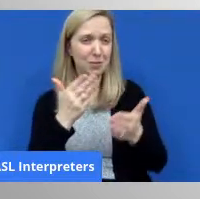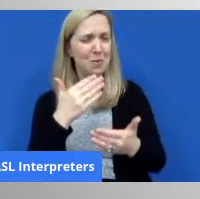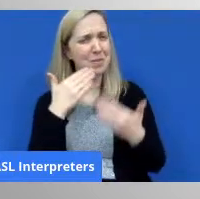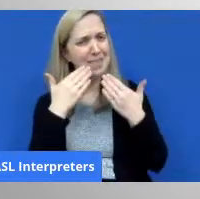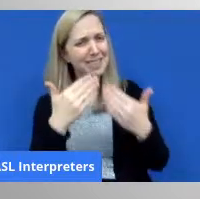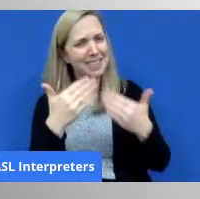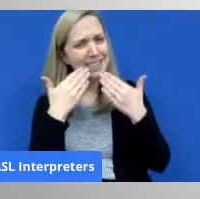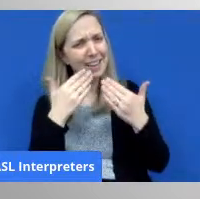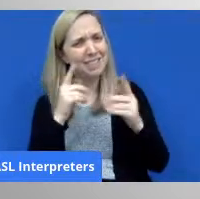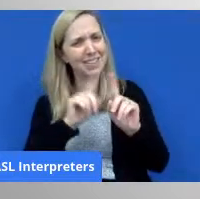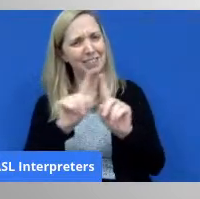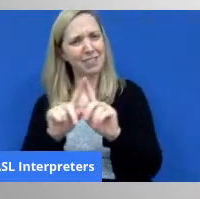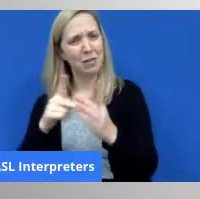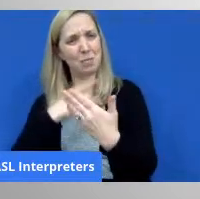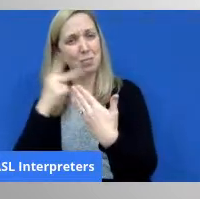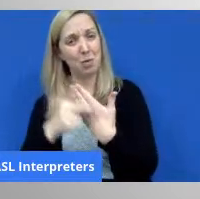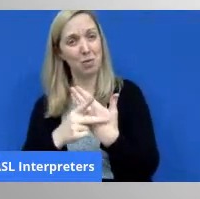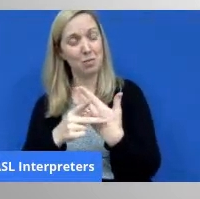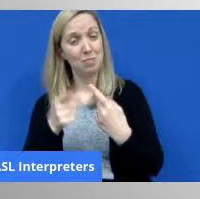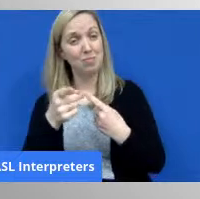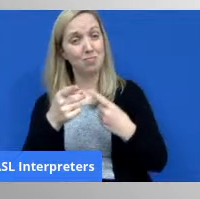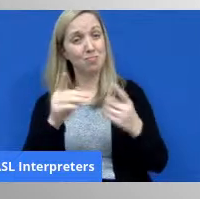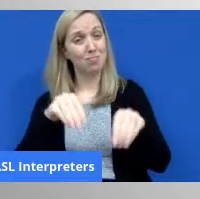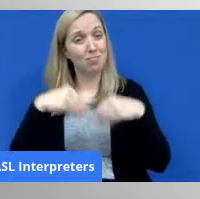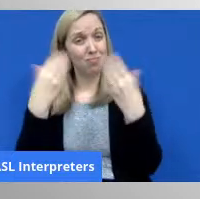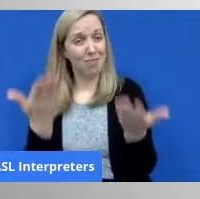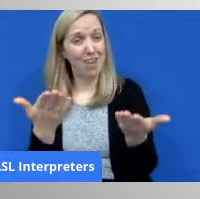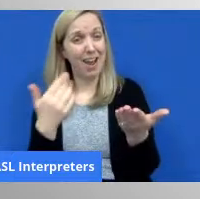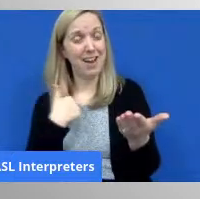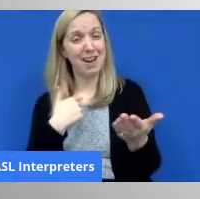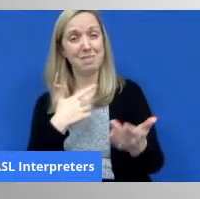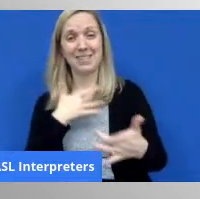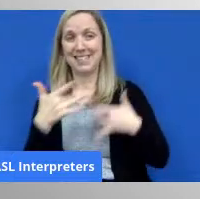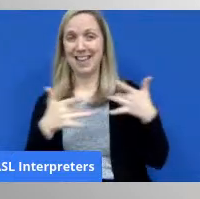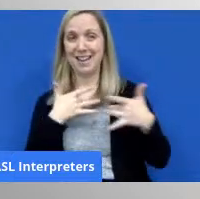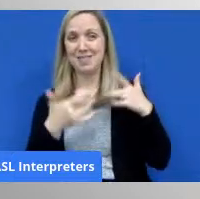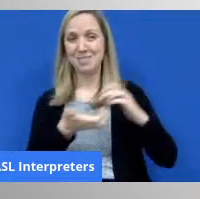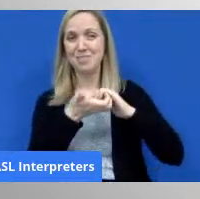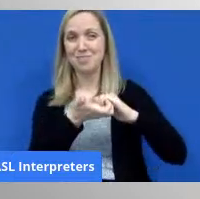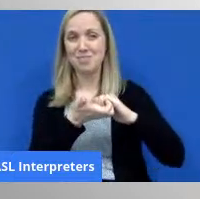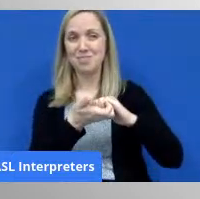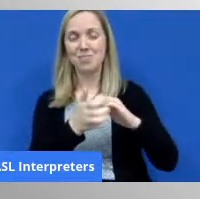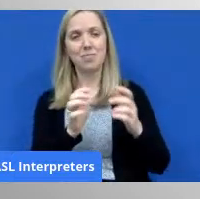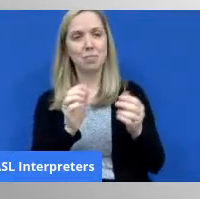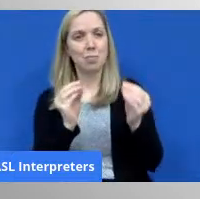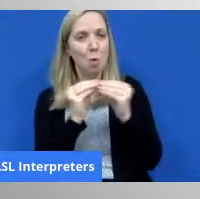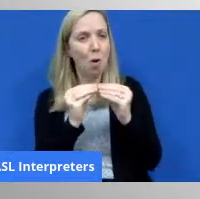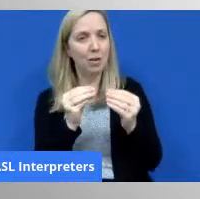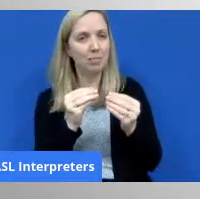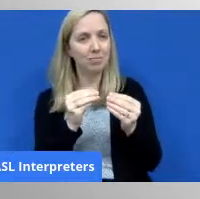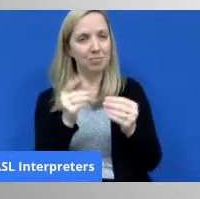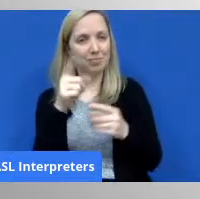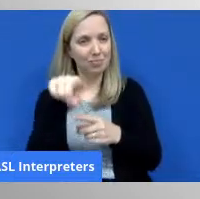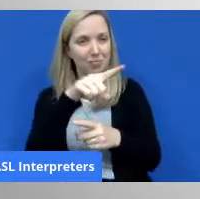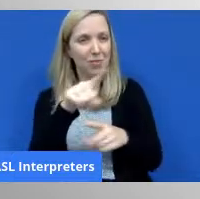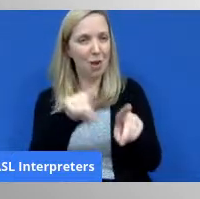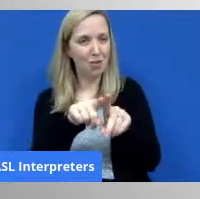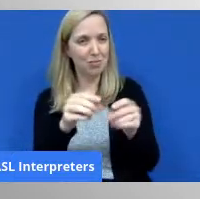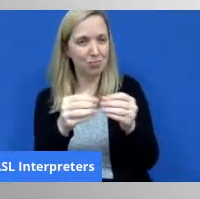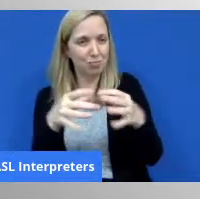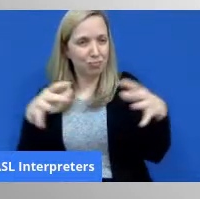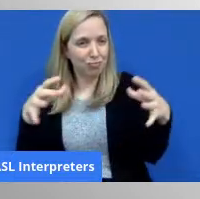you've offered, and I'm looking forward to working with everyone on helping us to build those programs out. Thank you,